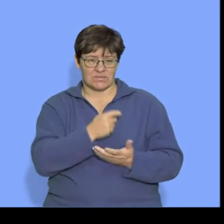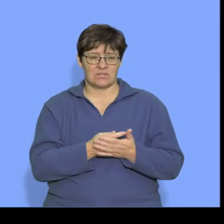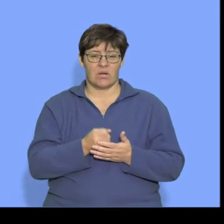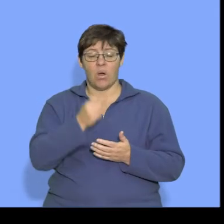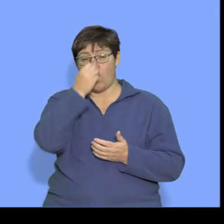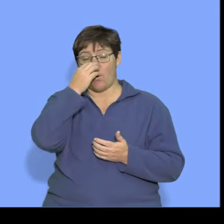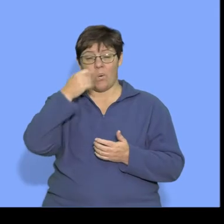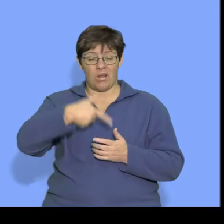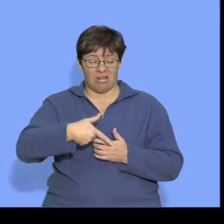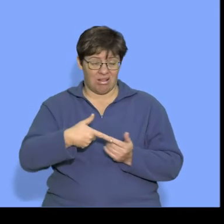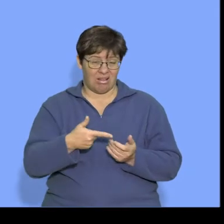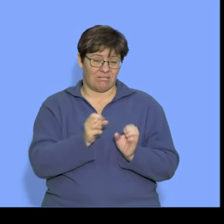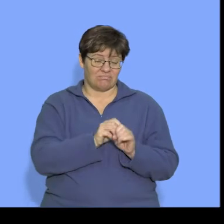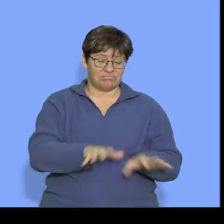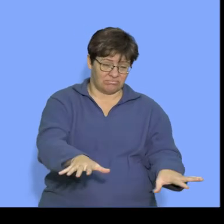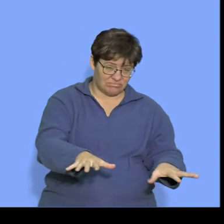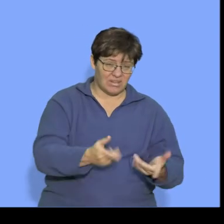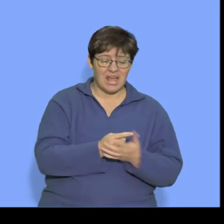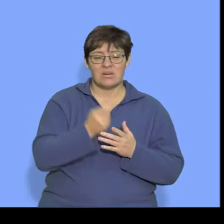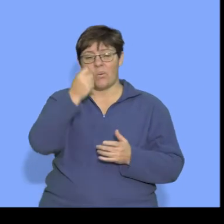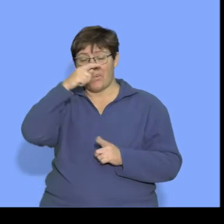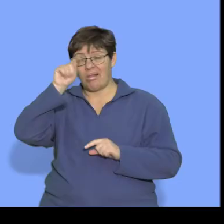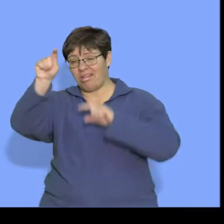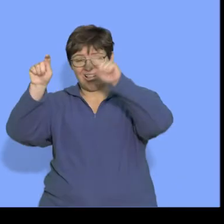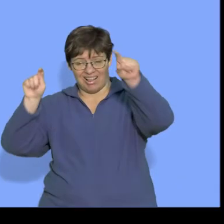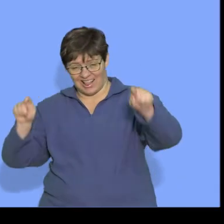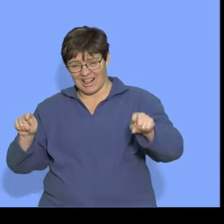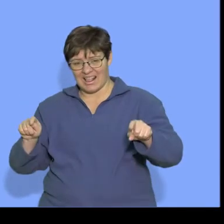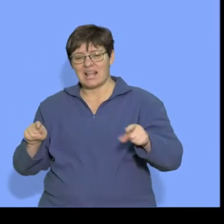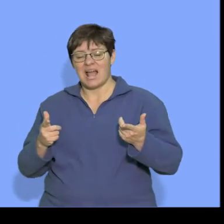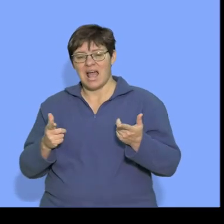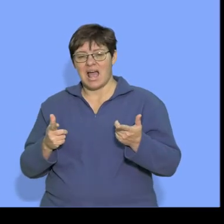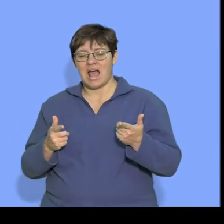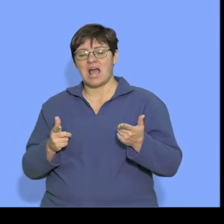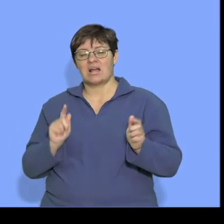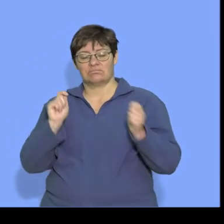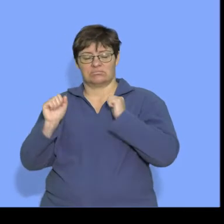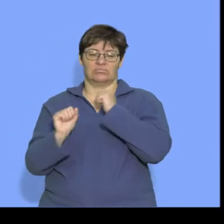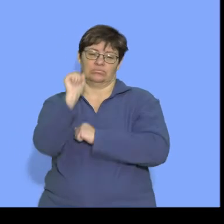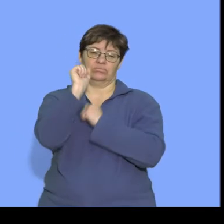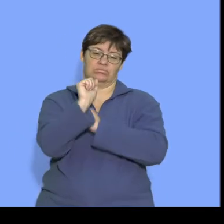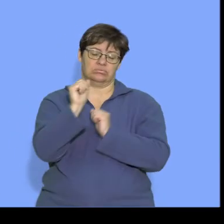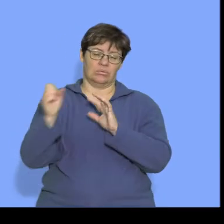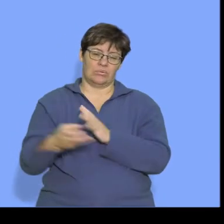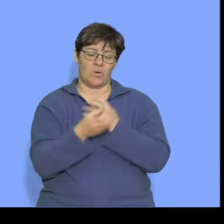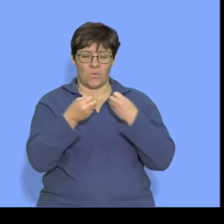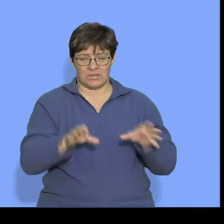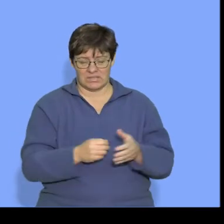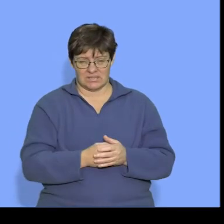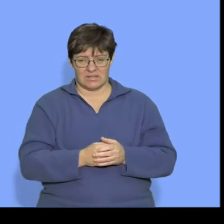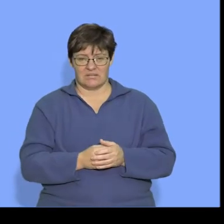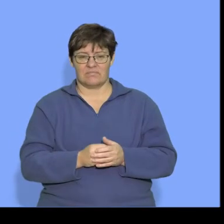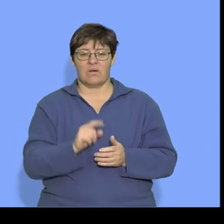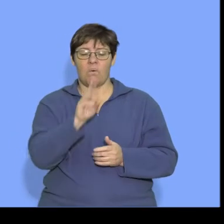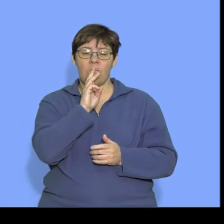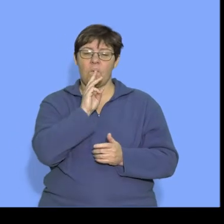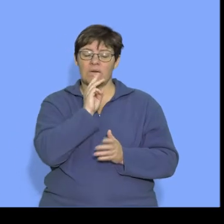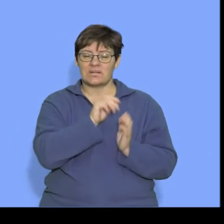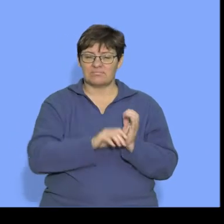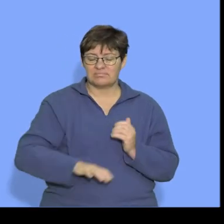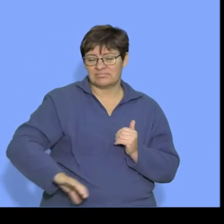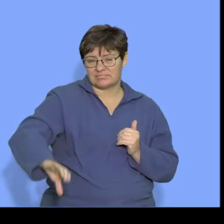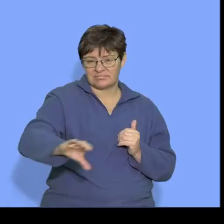as oils from certain industries where there's a lot of mechanization, wastewater from ponds,